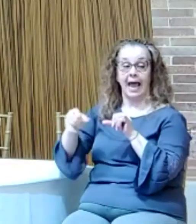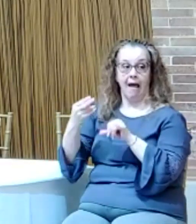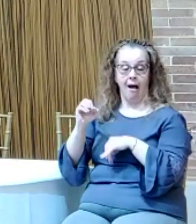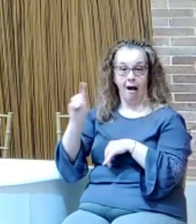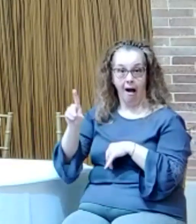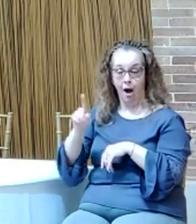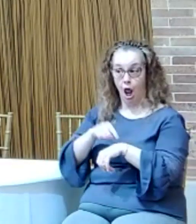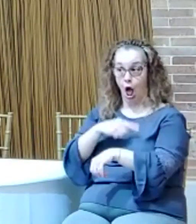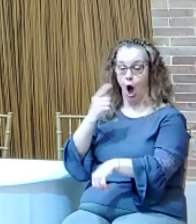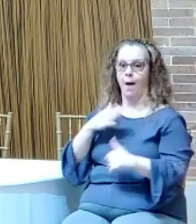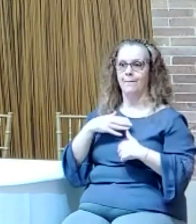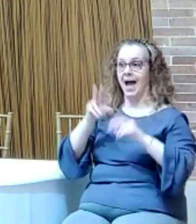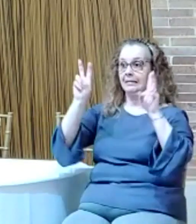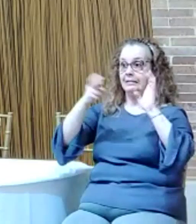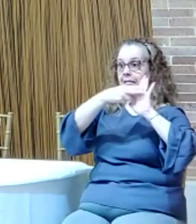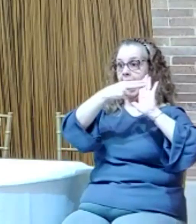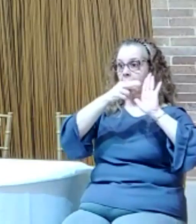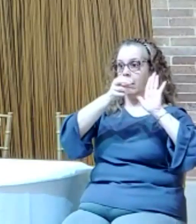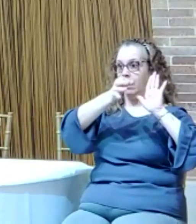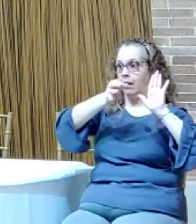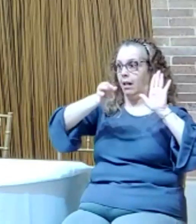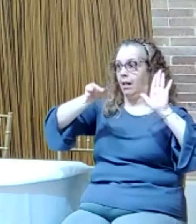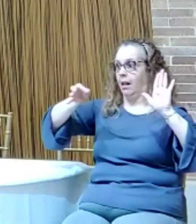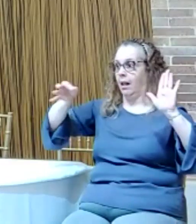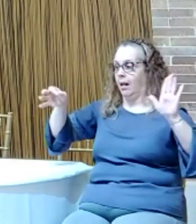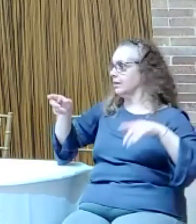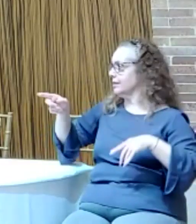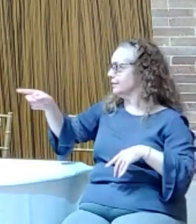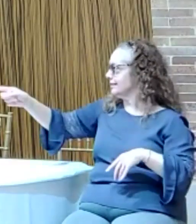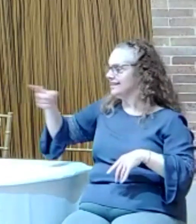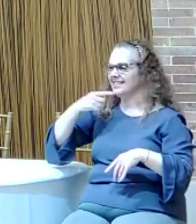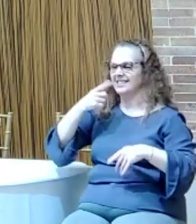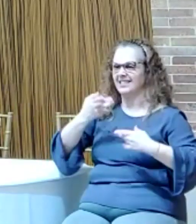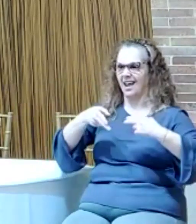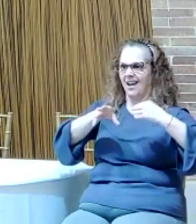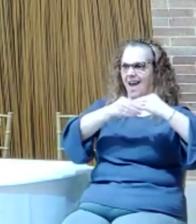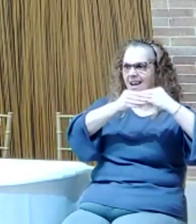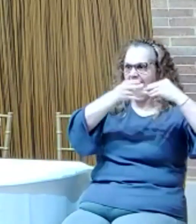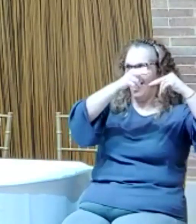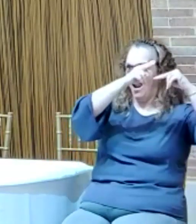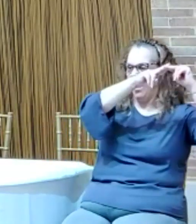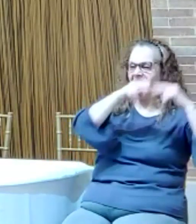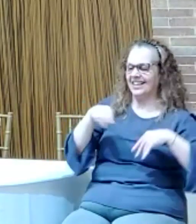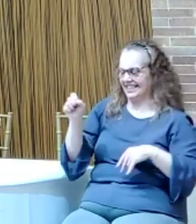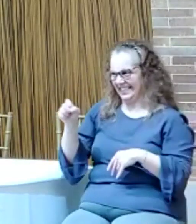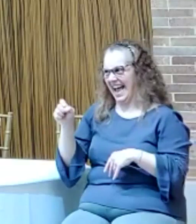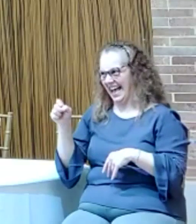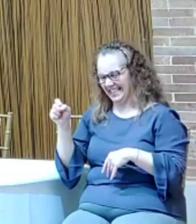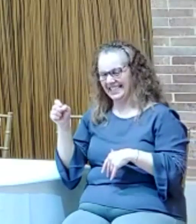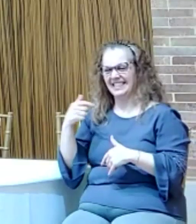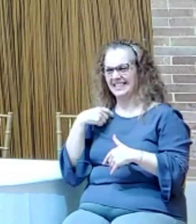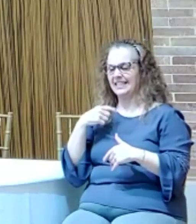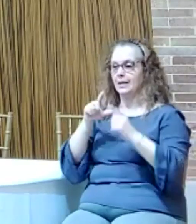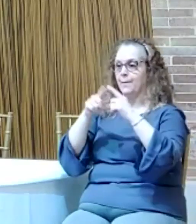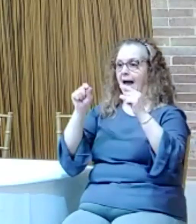going to get really long so um yeah they really do you had to turn on to the back of the